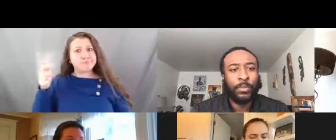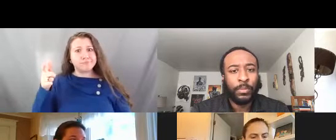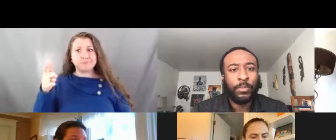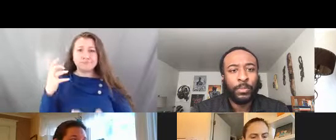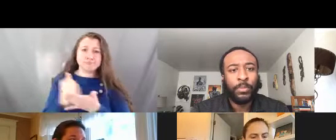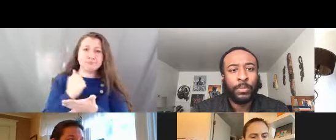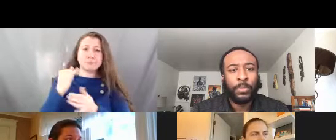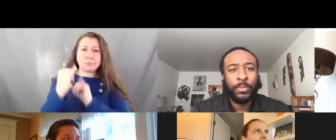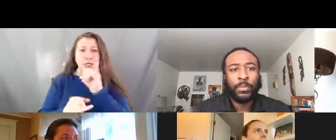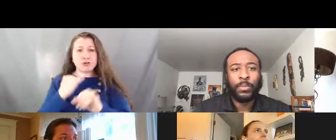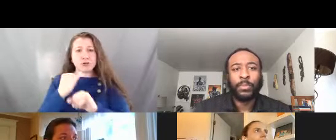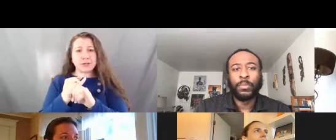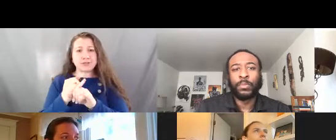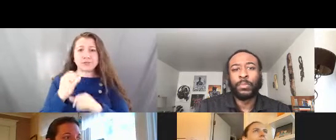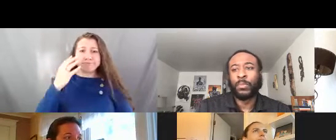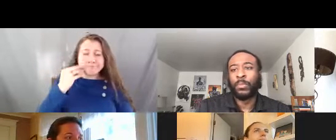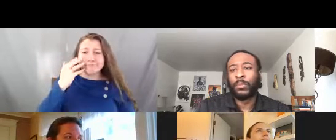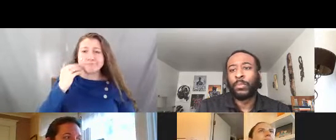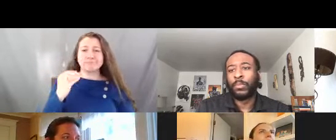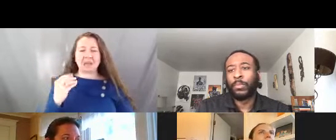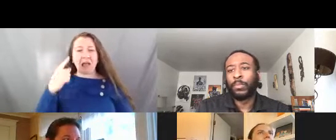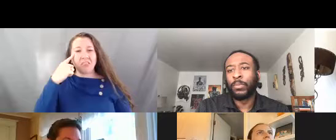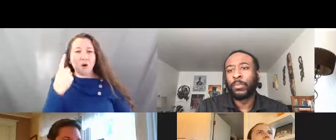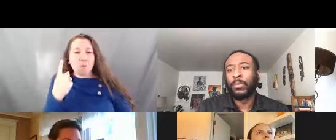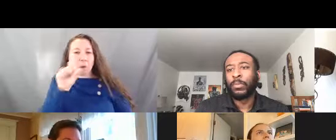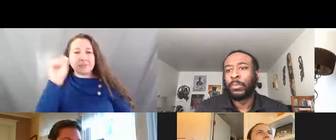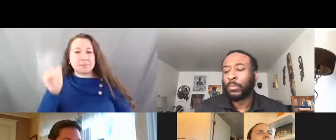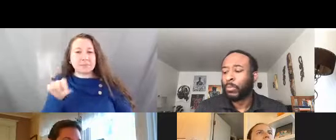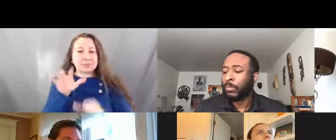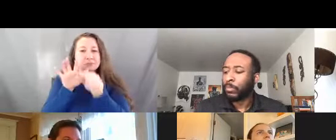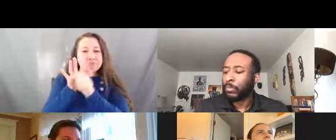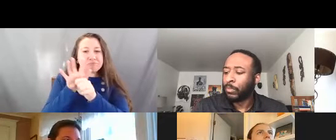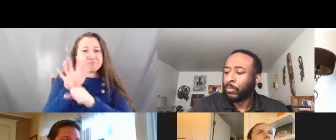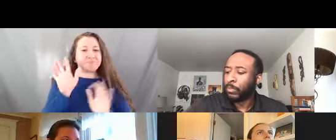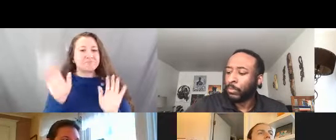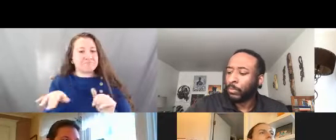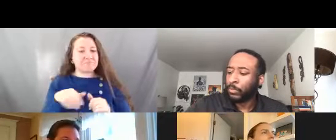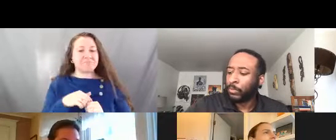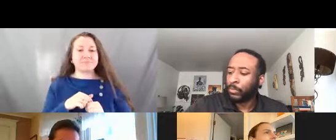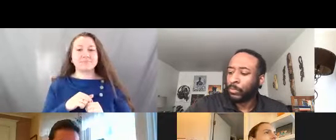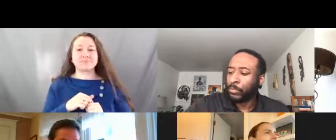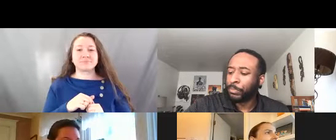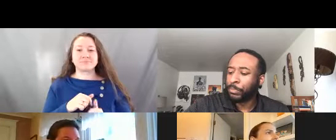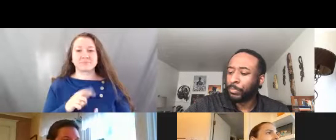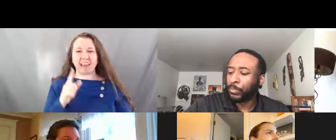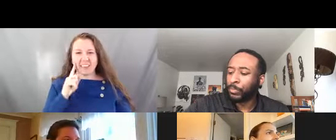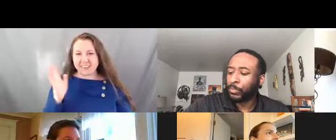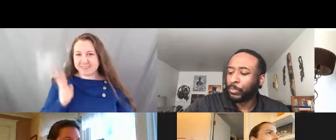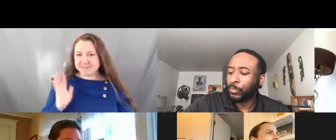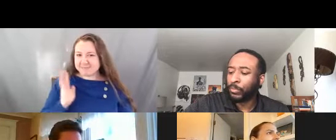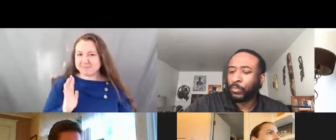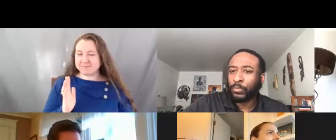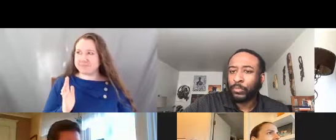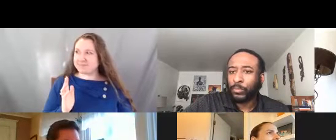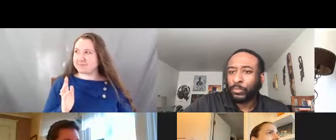idea. Honestly, I thought that I would only go for one semester, and that's about it. I think even back then it was